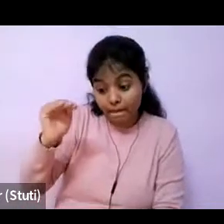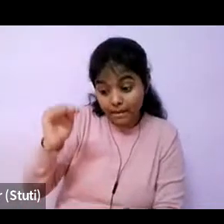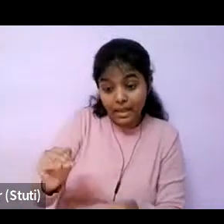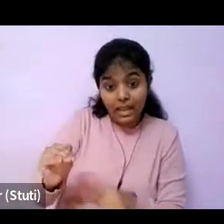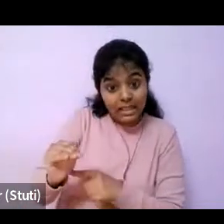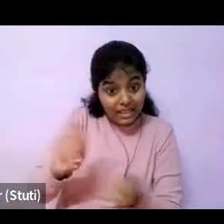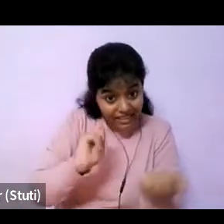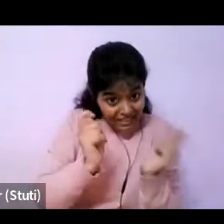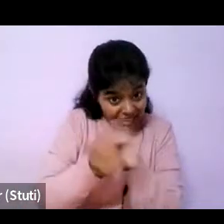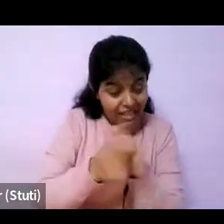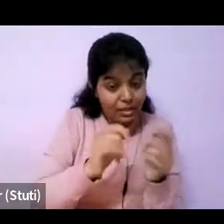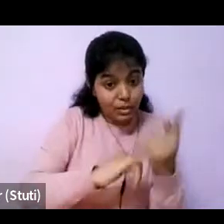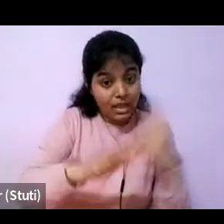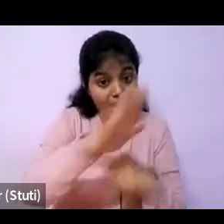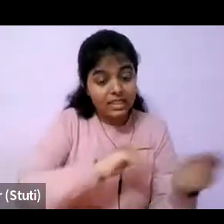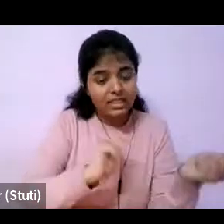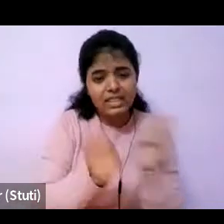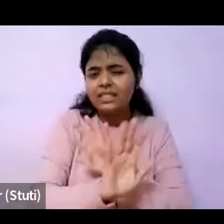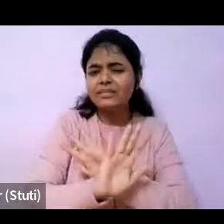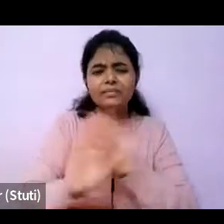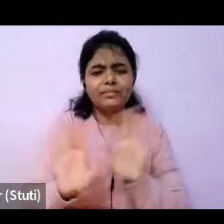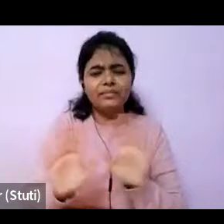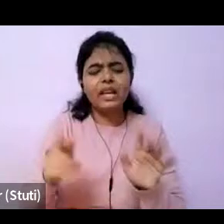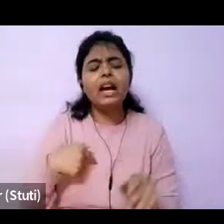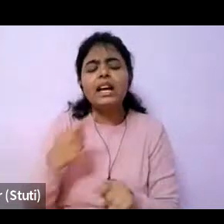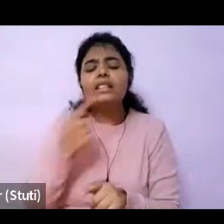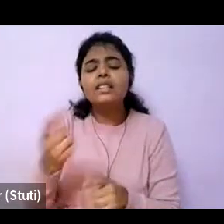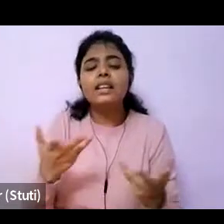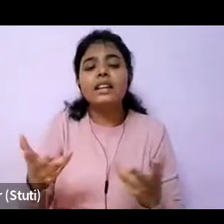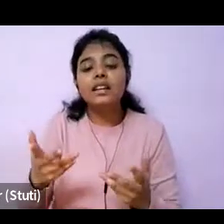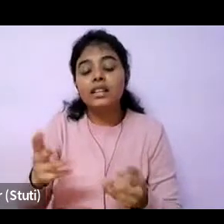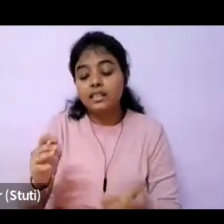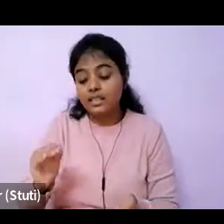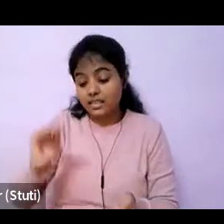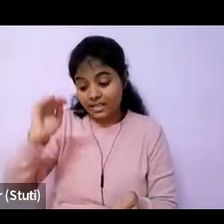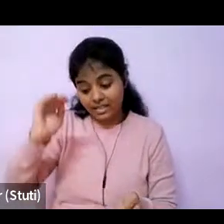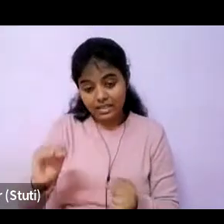about change in the society. I'm just saying, how will the child